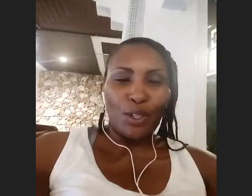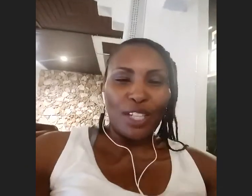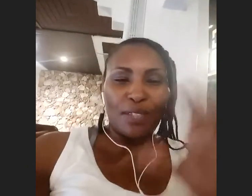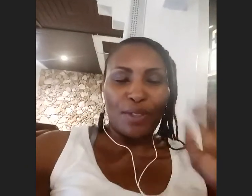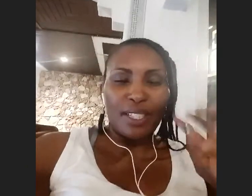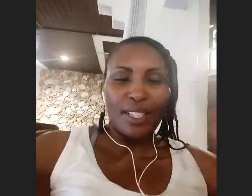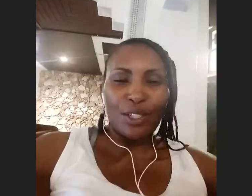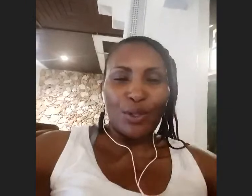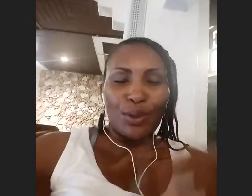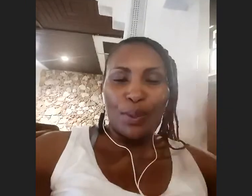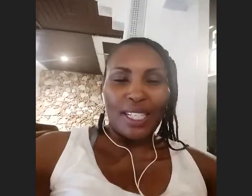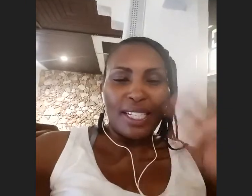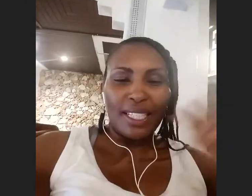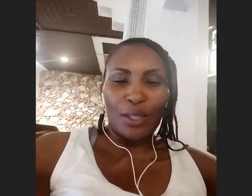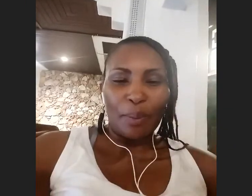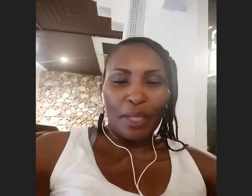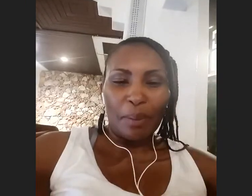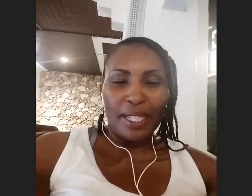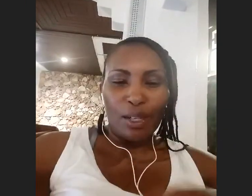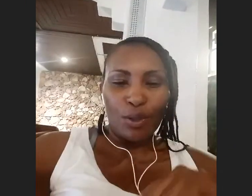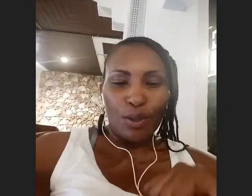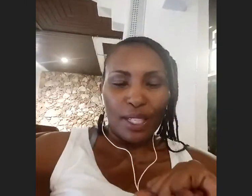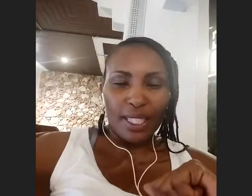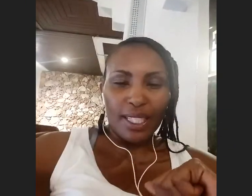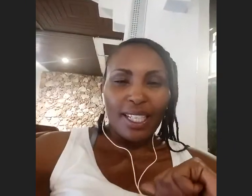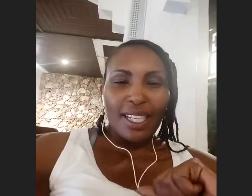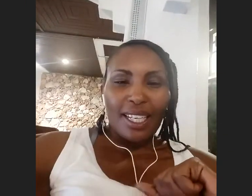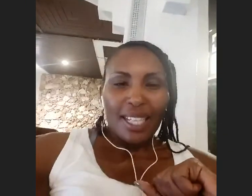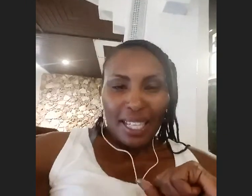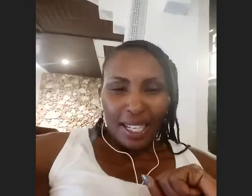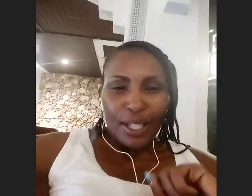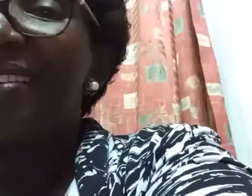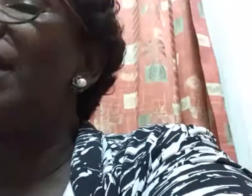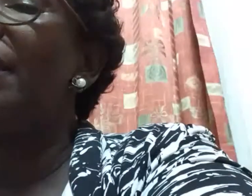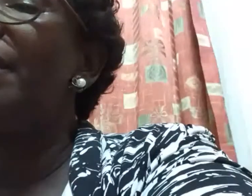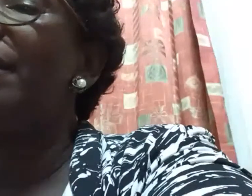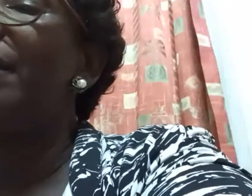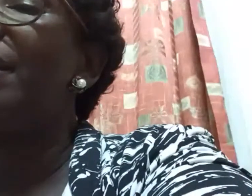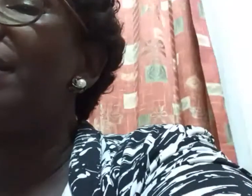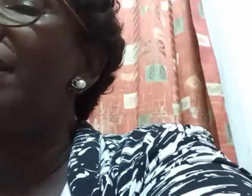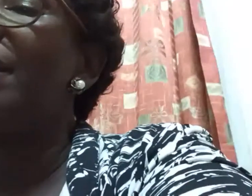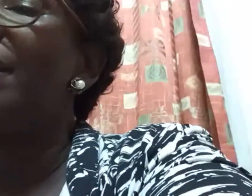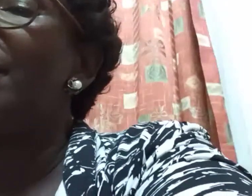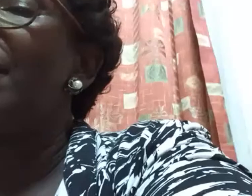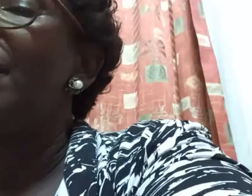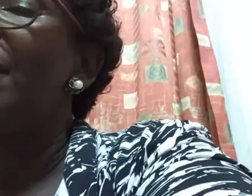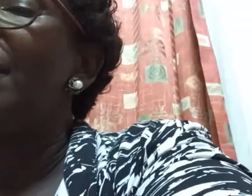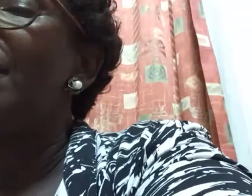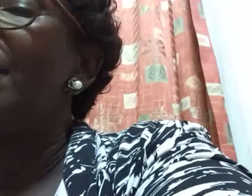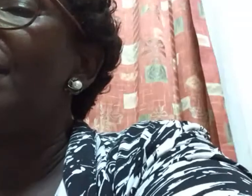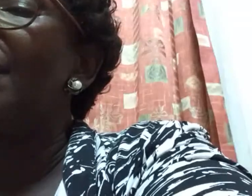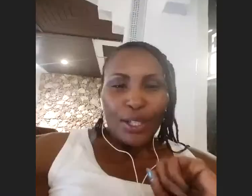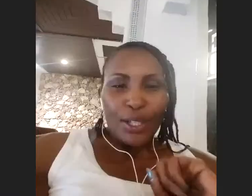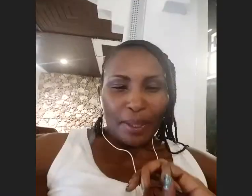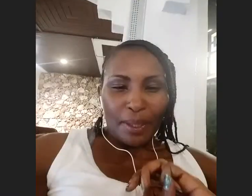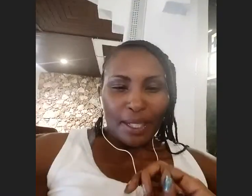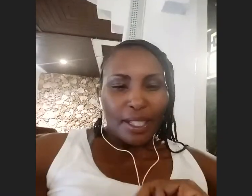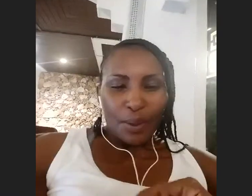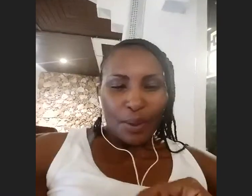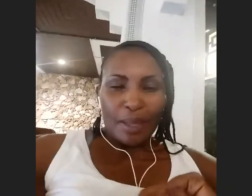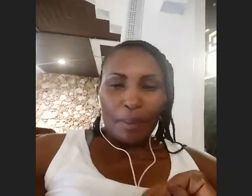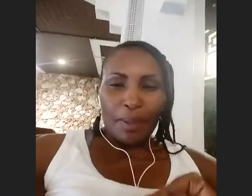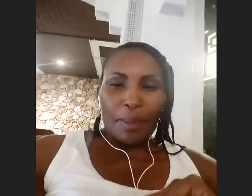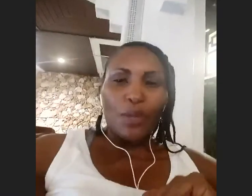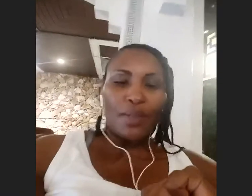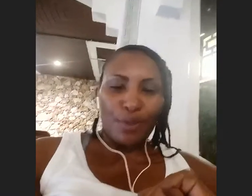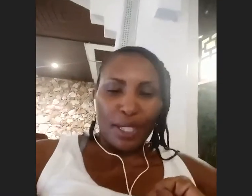see, we don't charge for this session. So we really don't make money out of this. Oh my. Yeah, so sometimes they can be quite